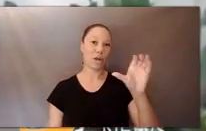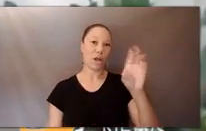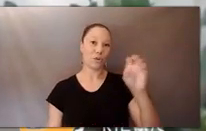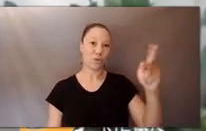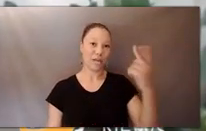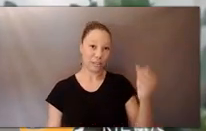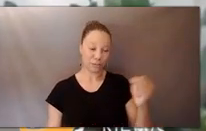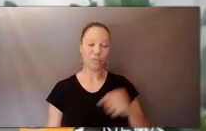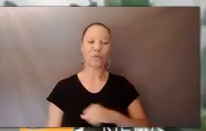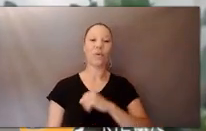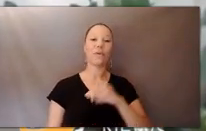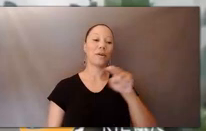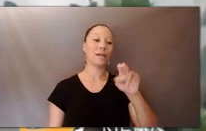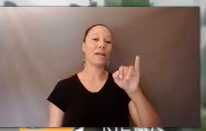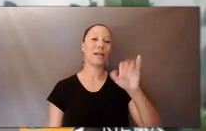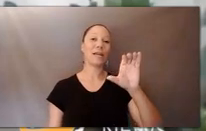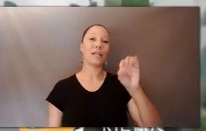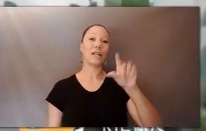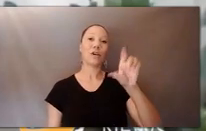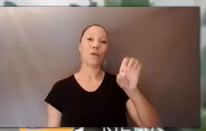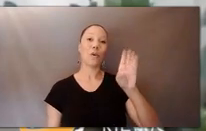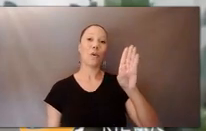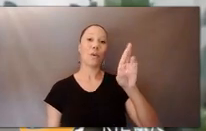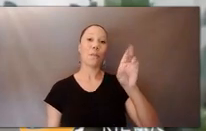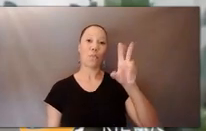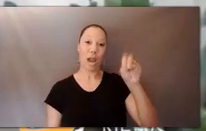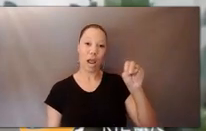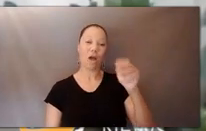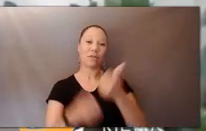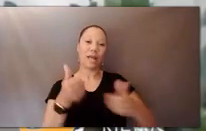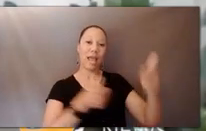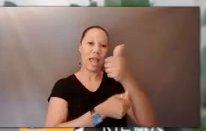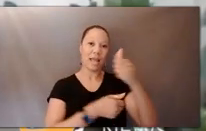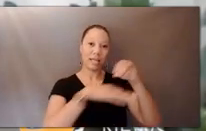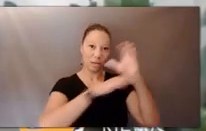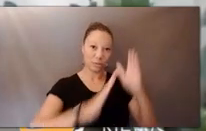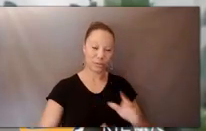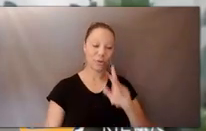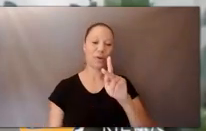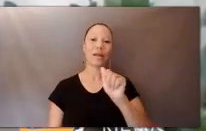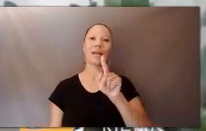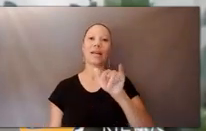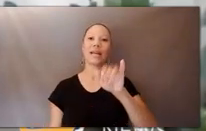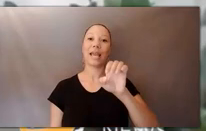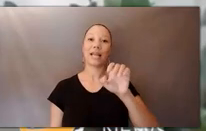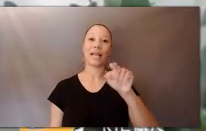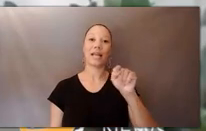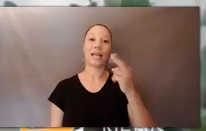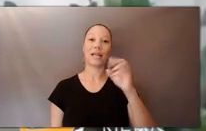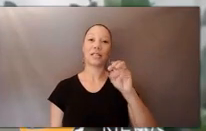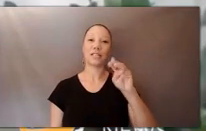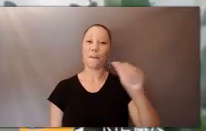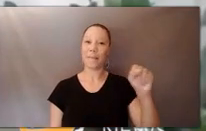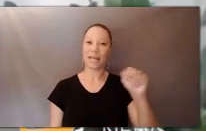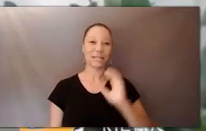had Miss Nicole Brown with us. She's our district head counselor. And we also have Miss Katie Thomas, who's one of our best